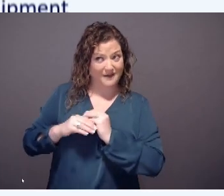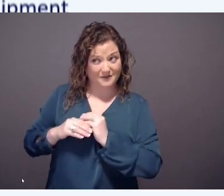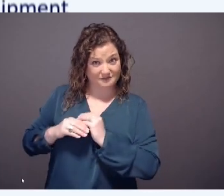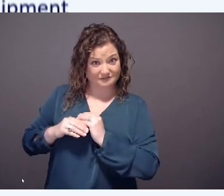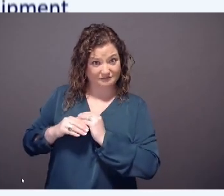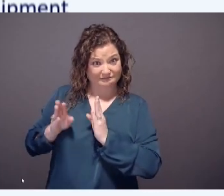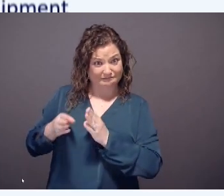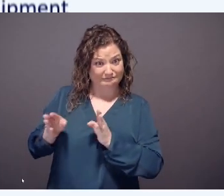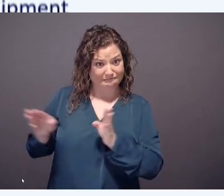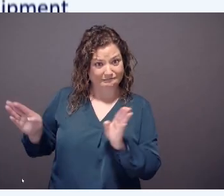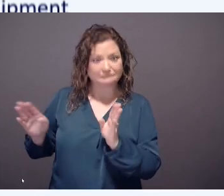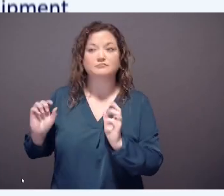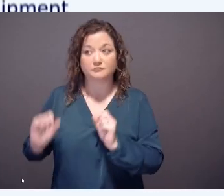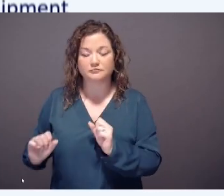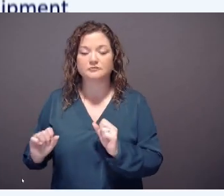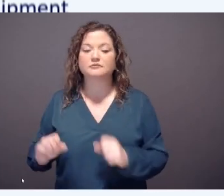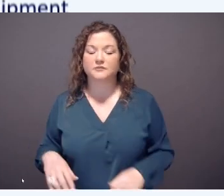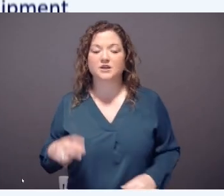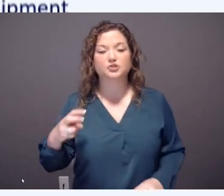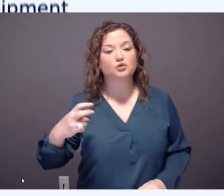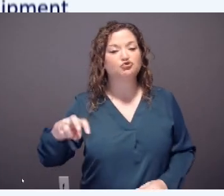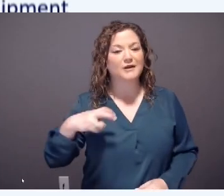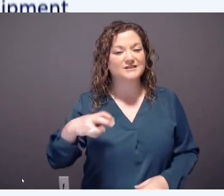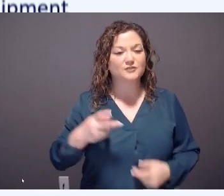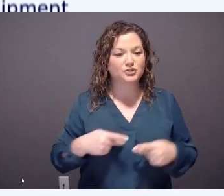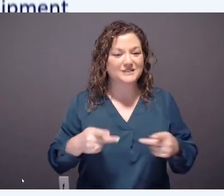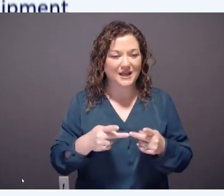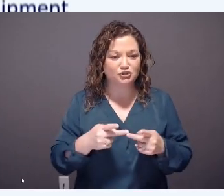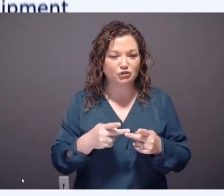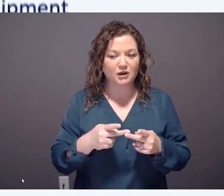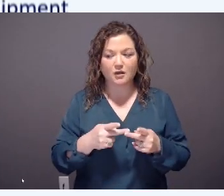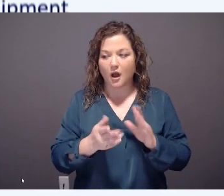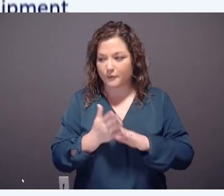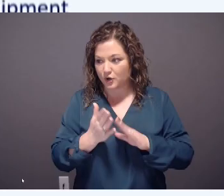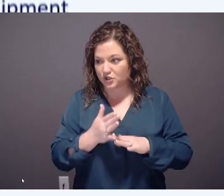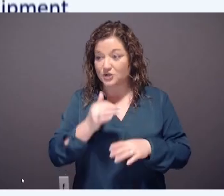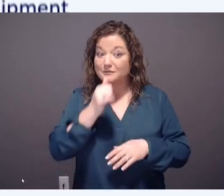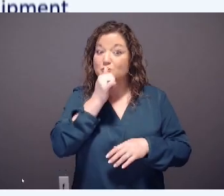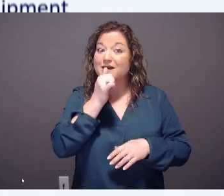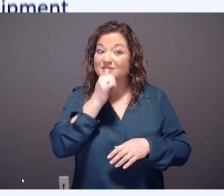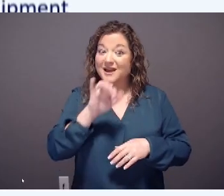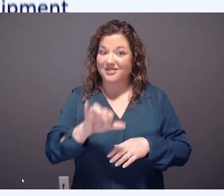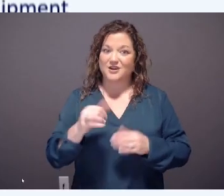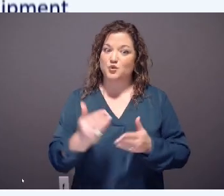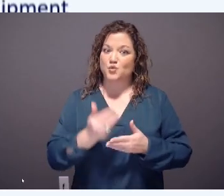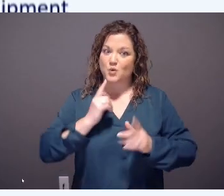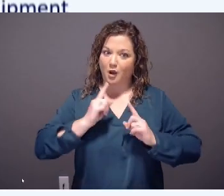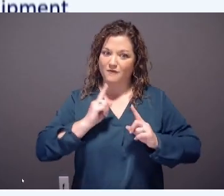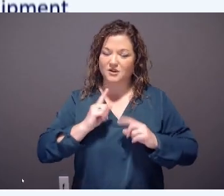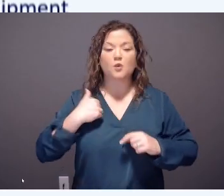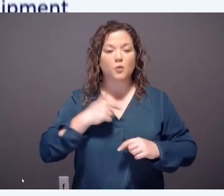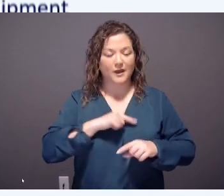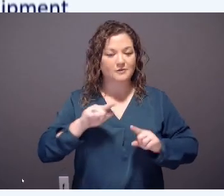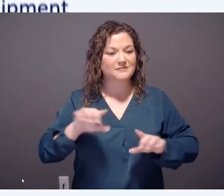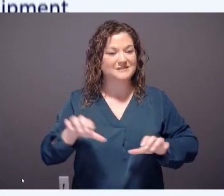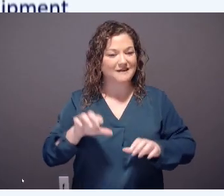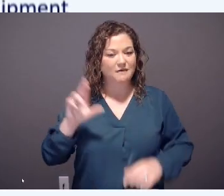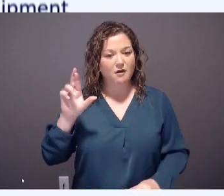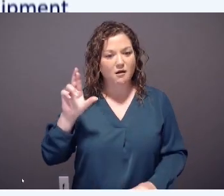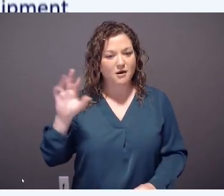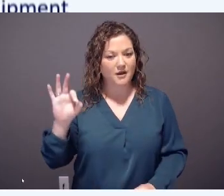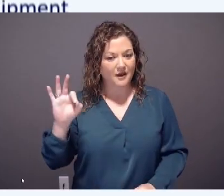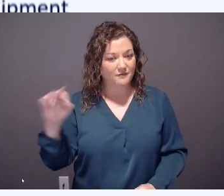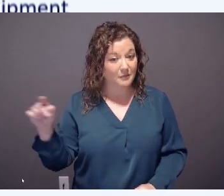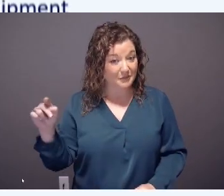All right, so transfer station operation, privatization. So this is a new conversation. We went out with the RFP to